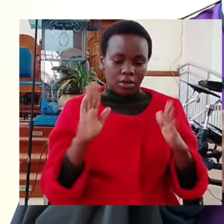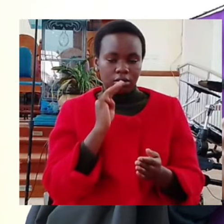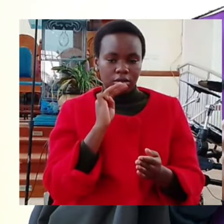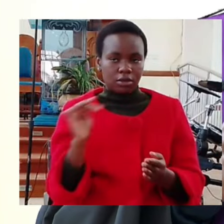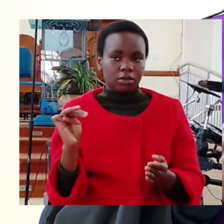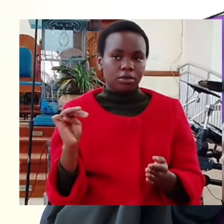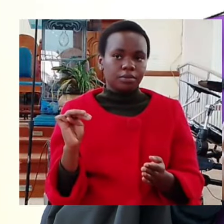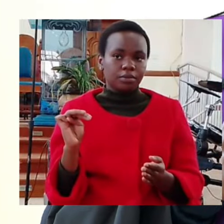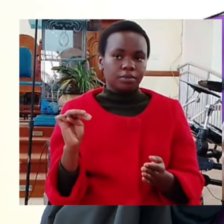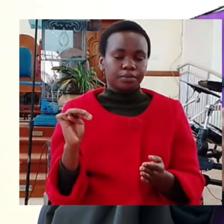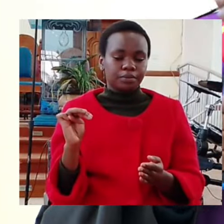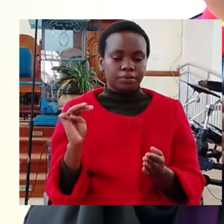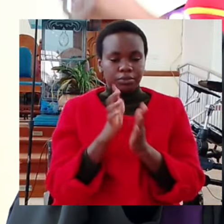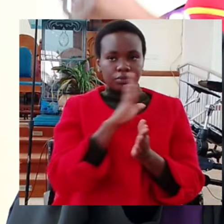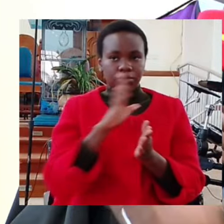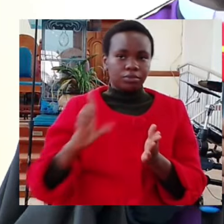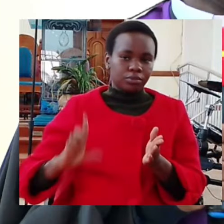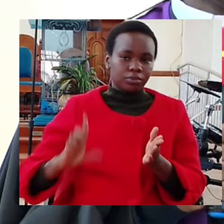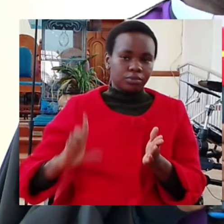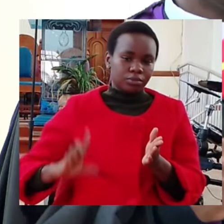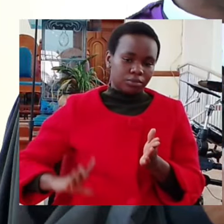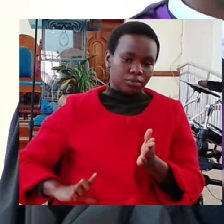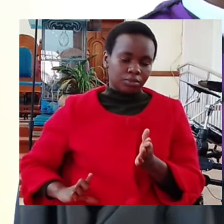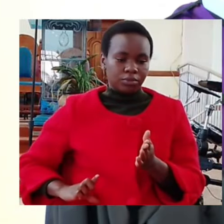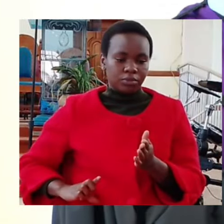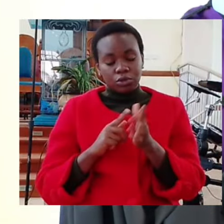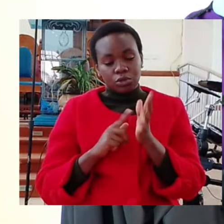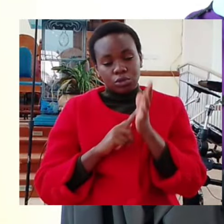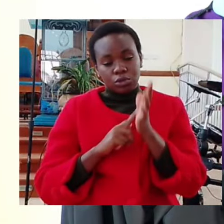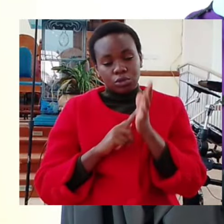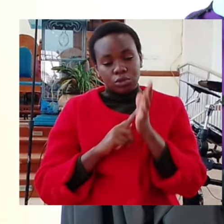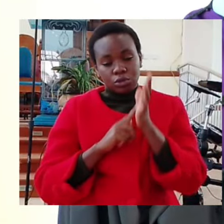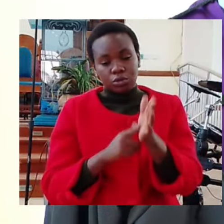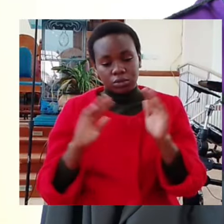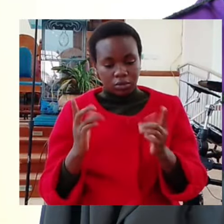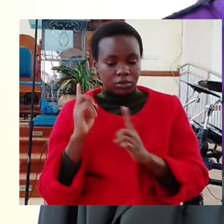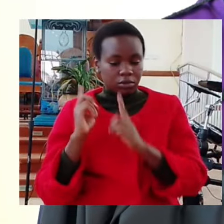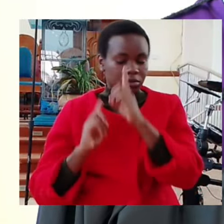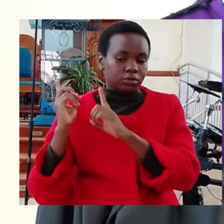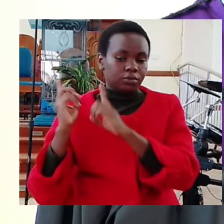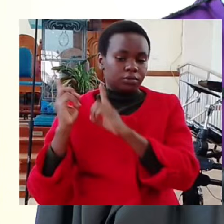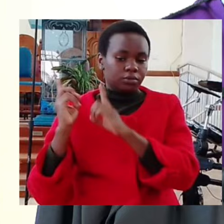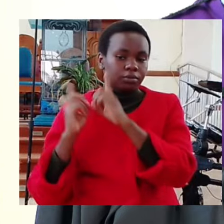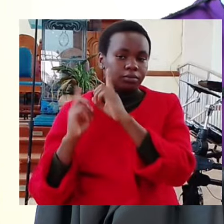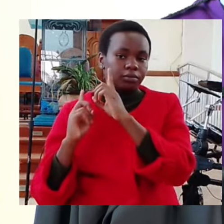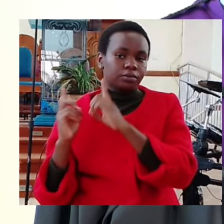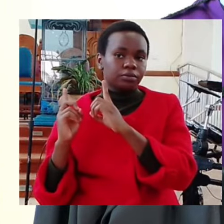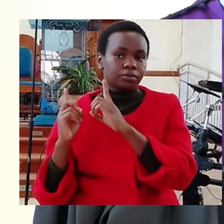mwathani agocho tue kamu manereria ni tu manereria irugendo-ini